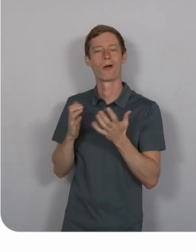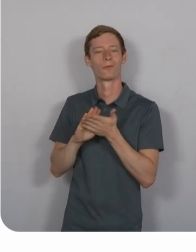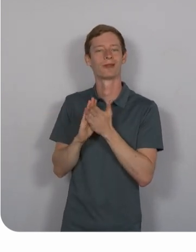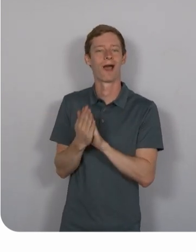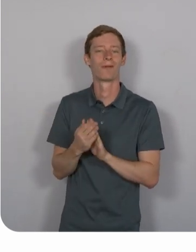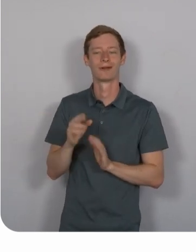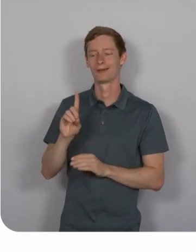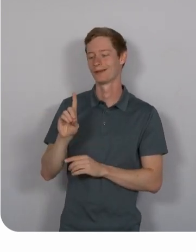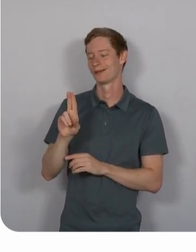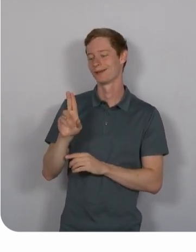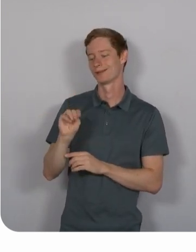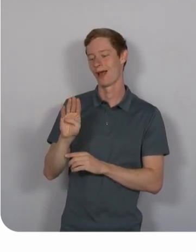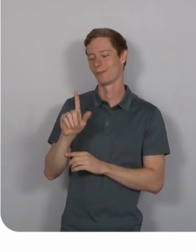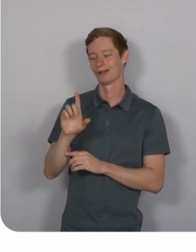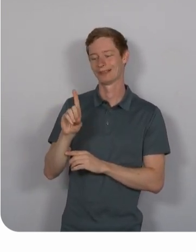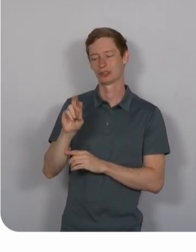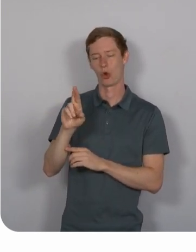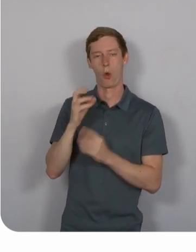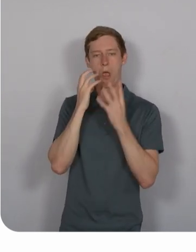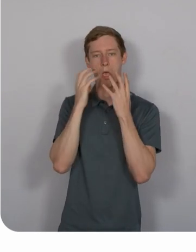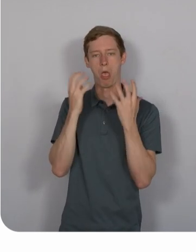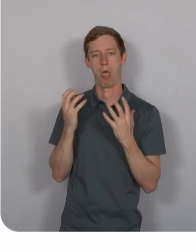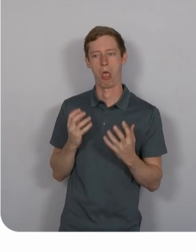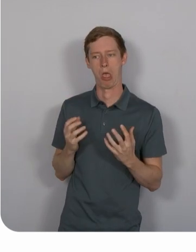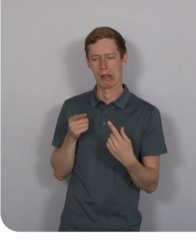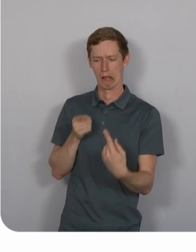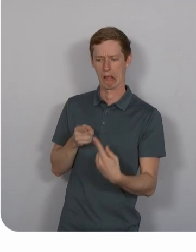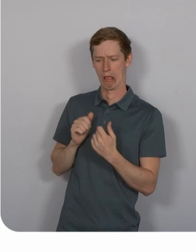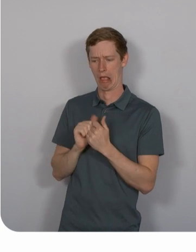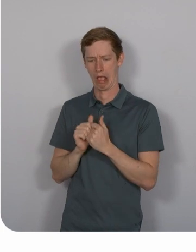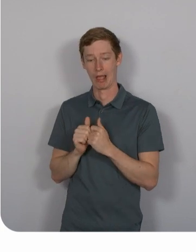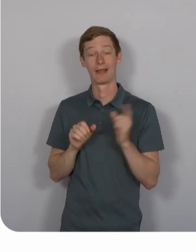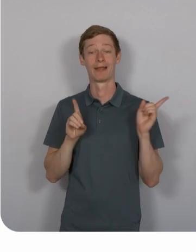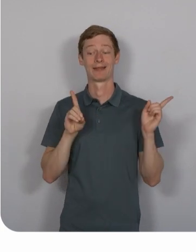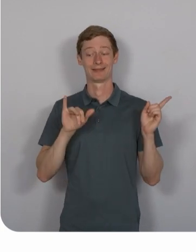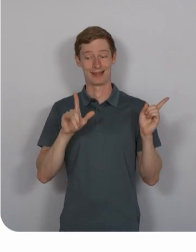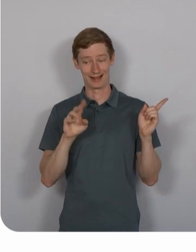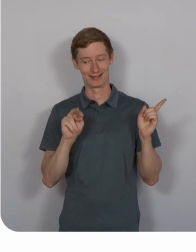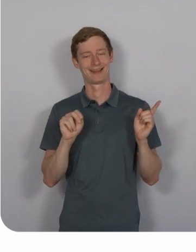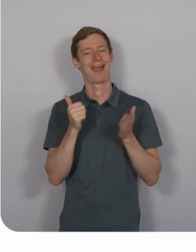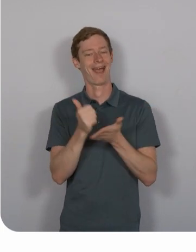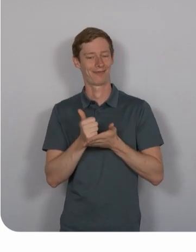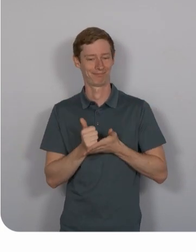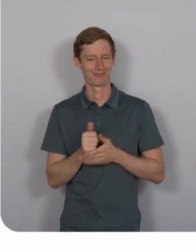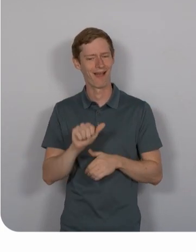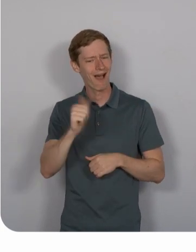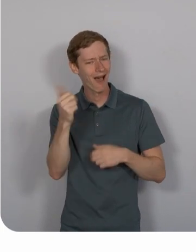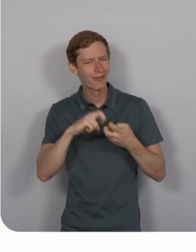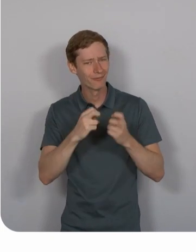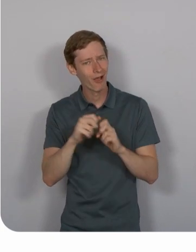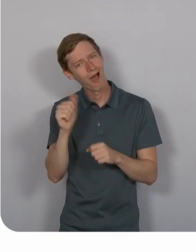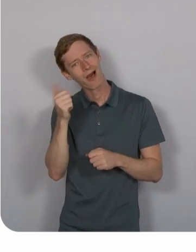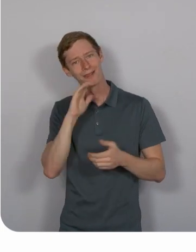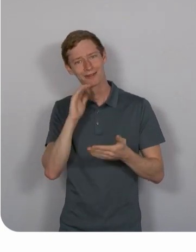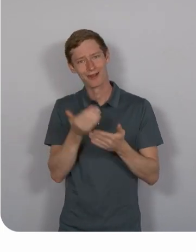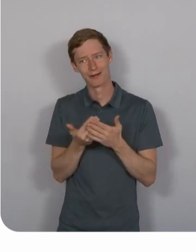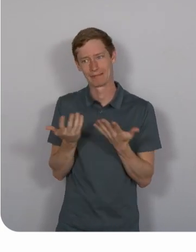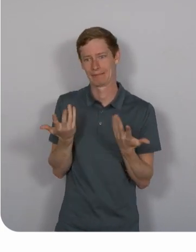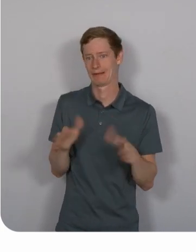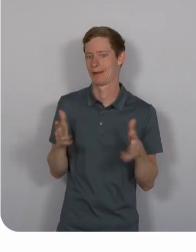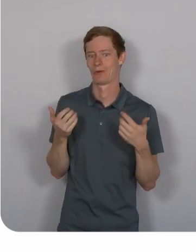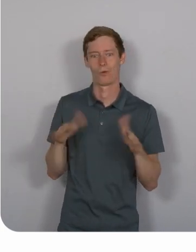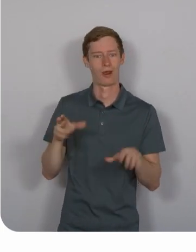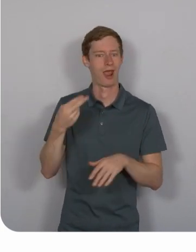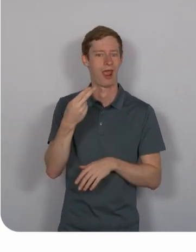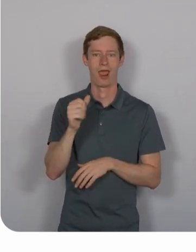so you got Dylan and she helped me work this out. But then I got this other problem, which is my other daughter doesn't want to go with the Harry Potter